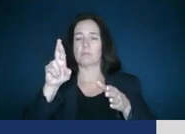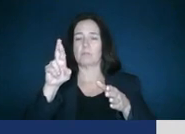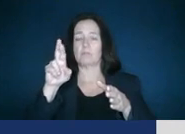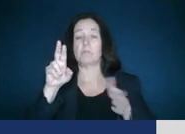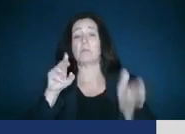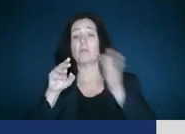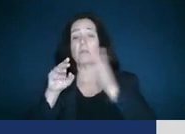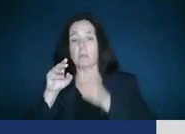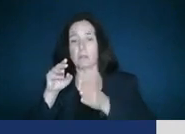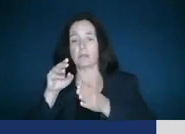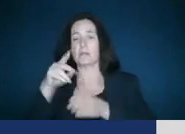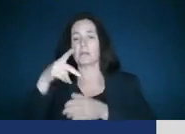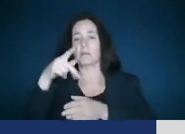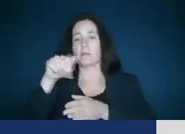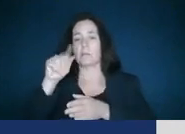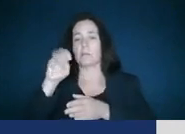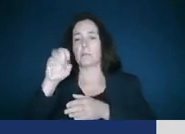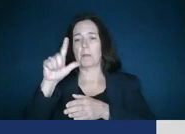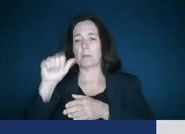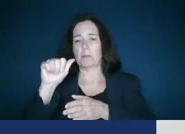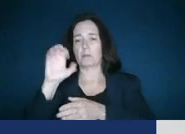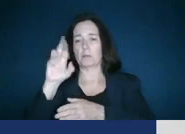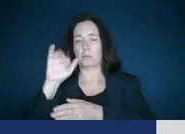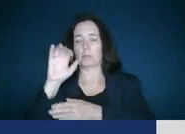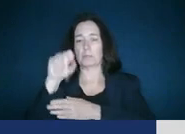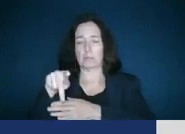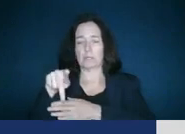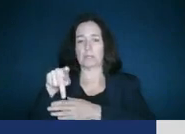And next to Cleo is Pamela Crisp.